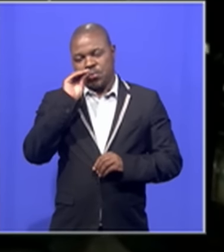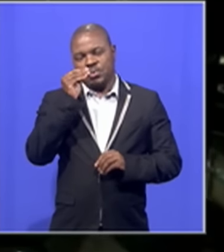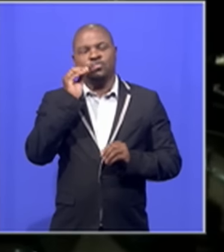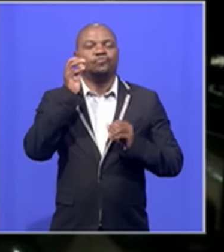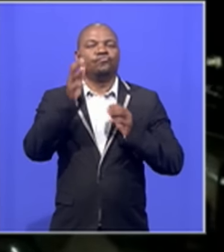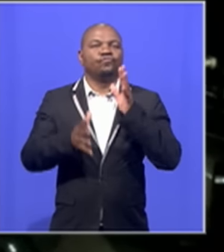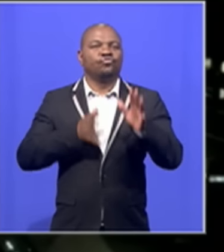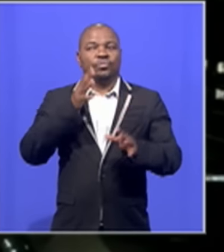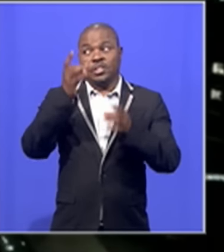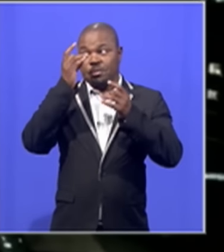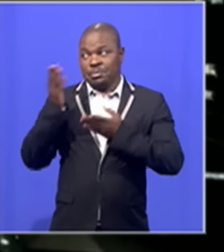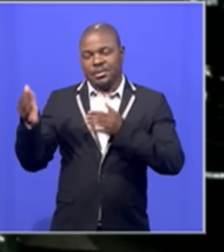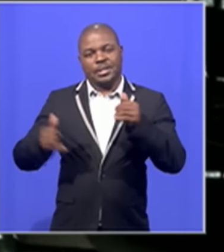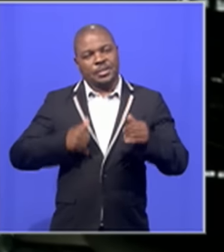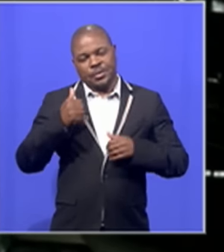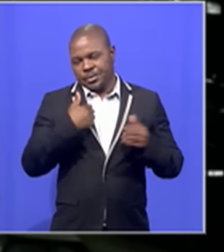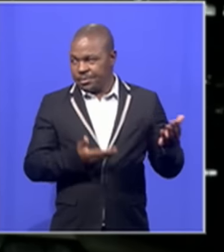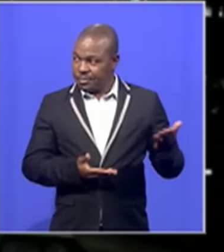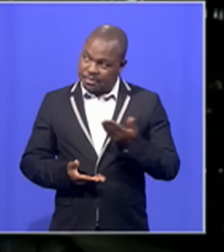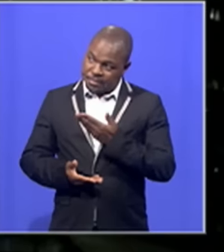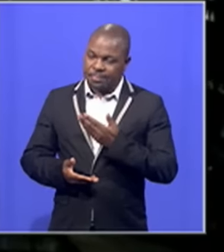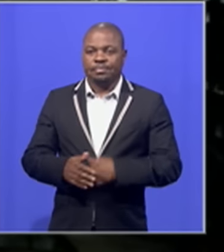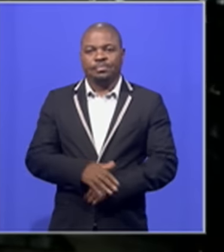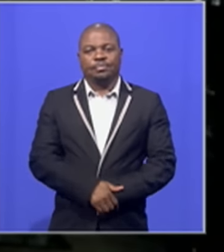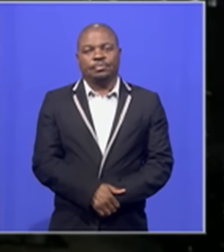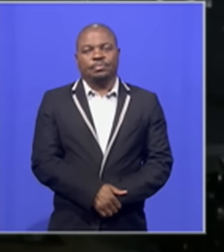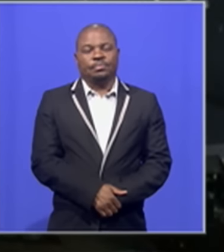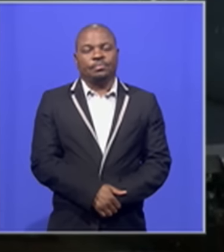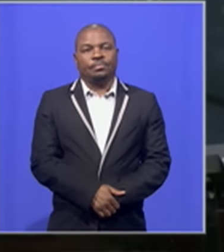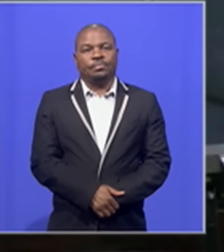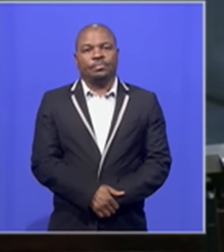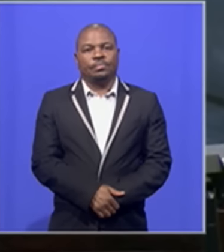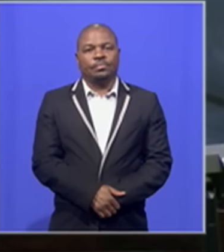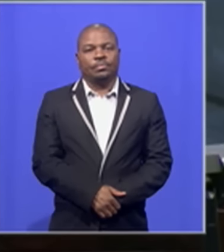Setswana. A re iketle mmogo ka tshedimosetso.